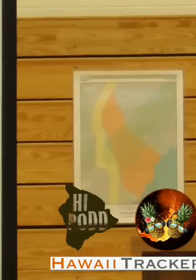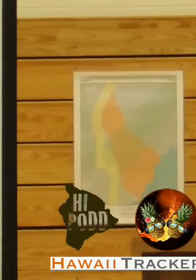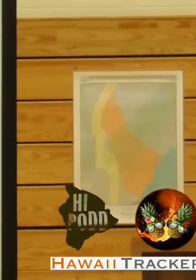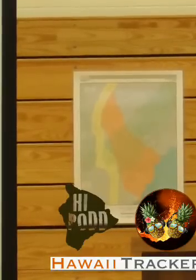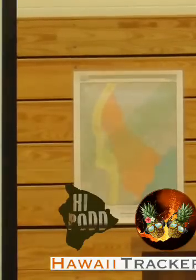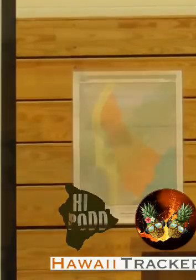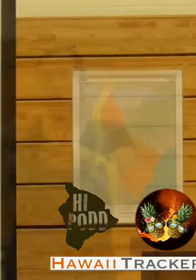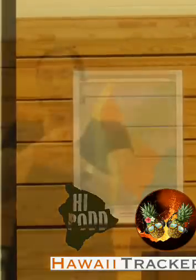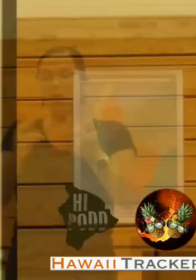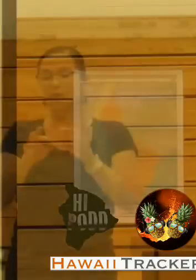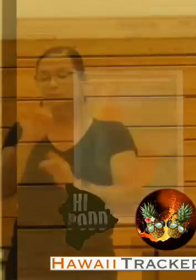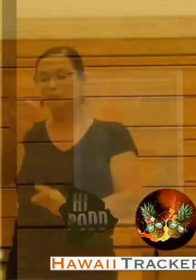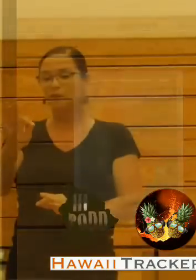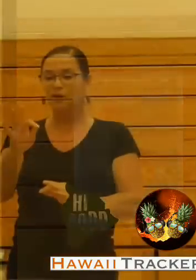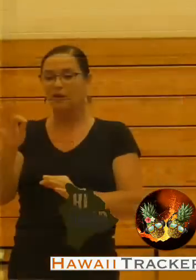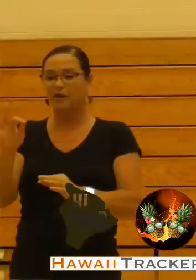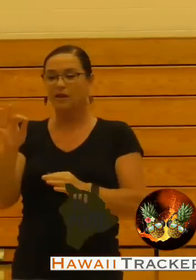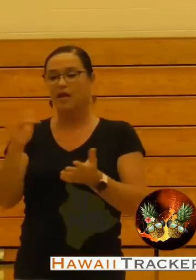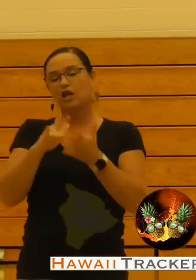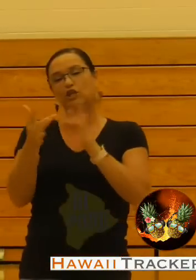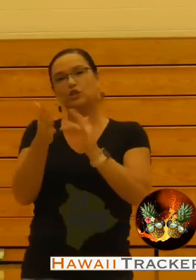name. Amen.